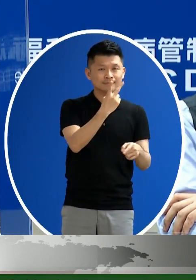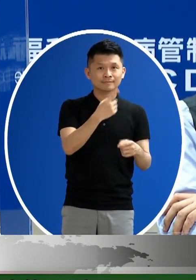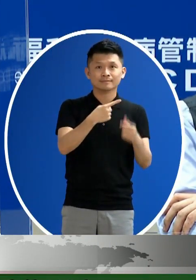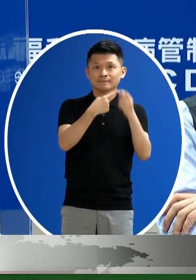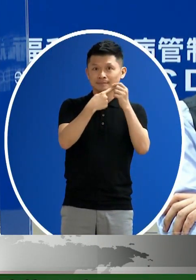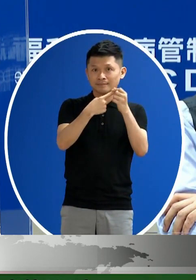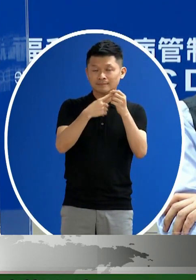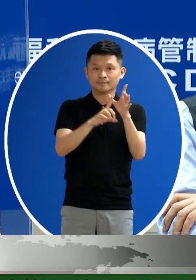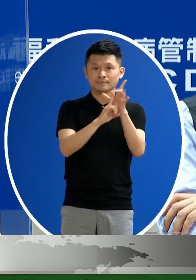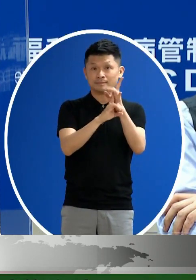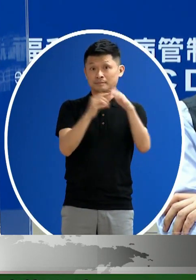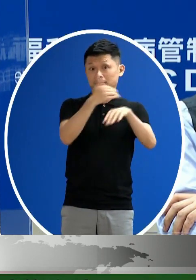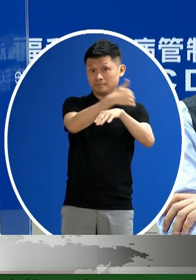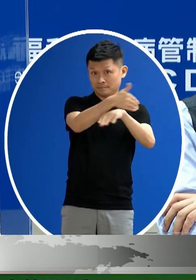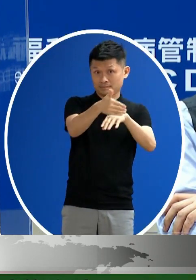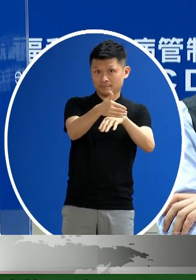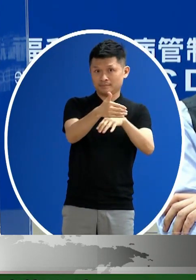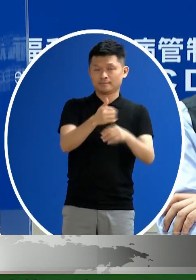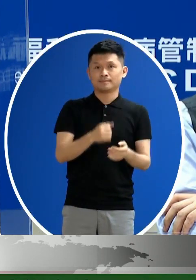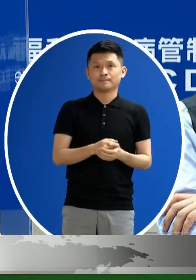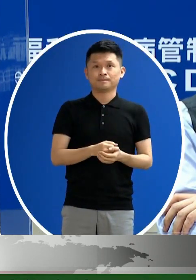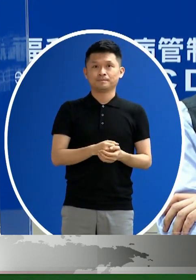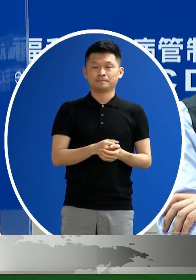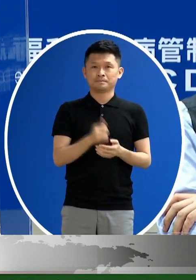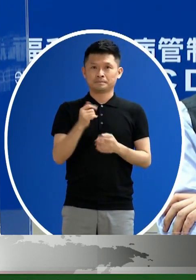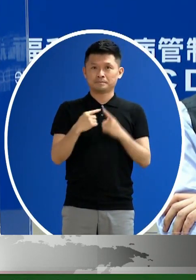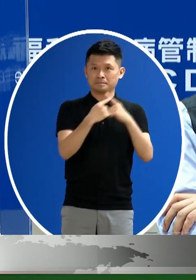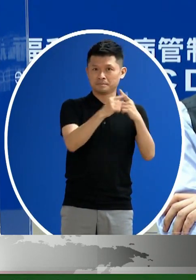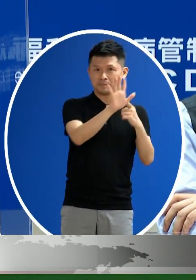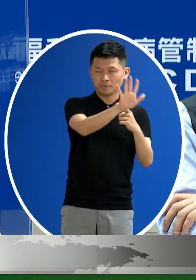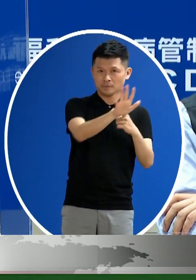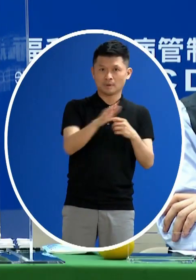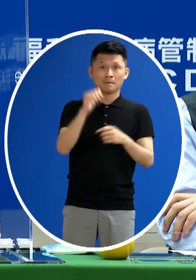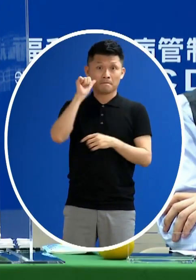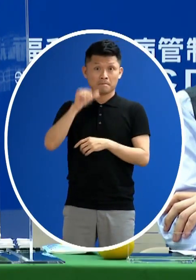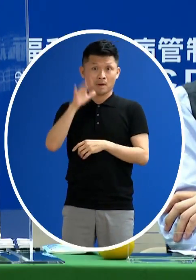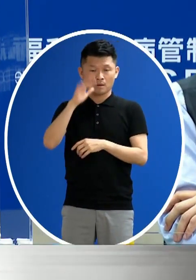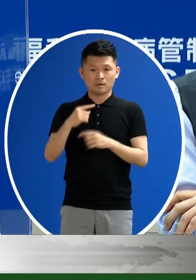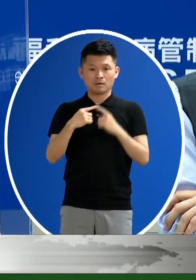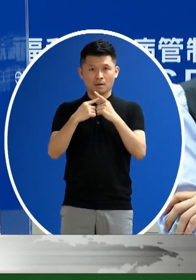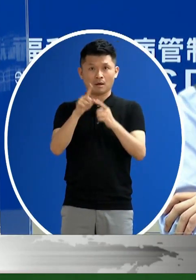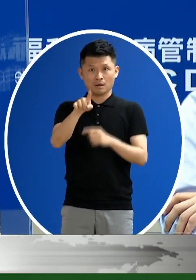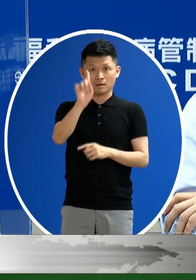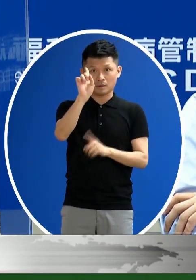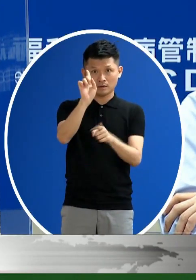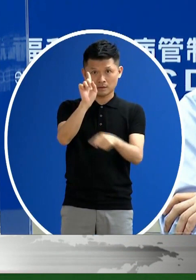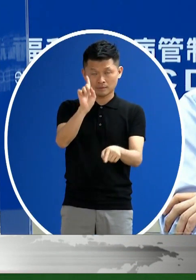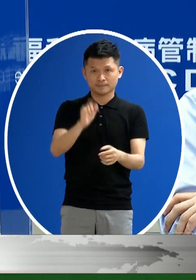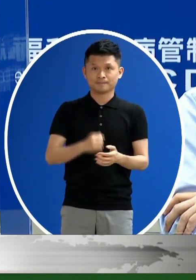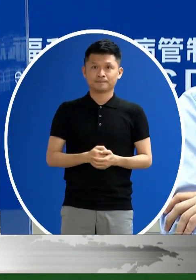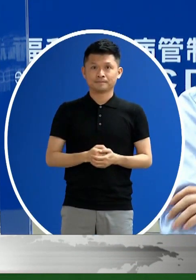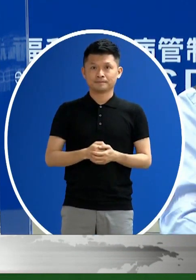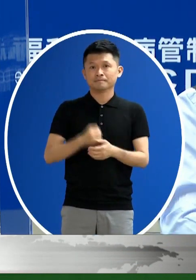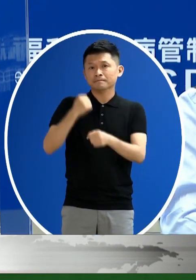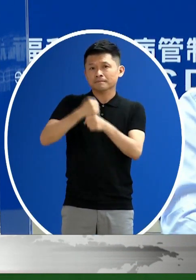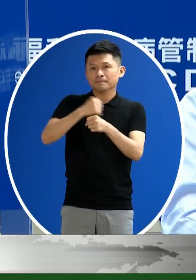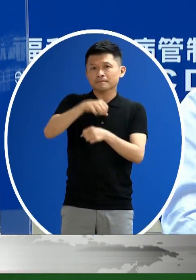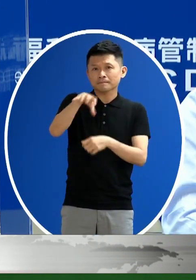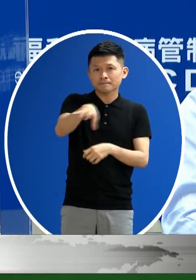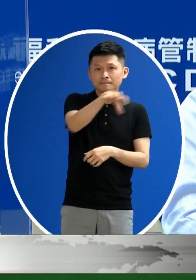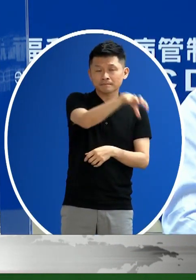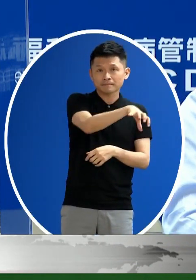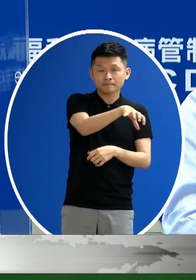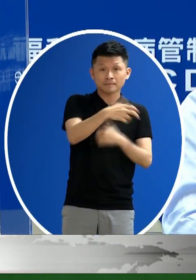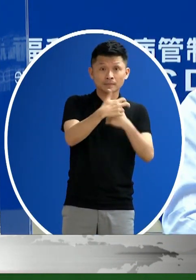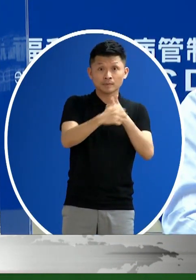people indoors and 100 people outdoors. Events exceeding those limits will have to apply for approval. Markets and supermarkets must implement stricter